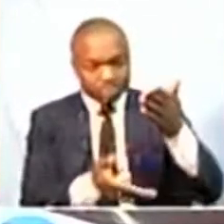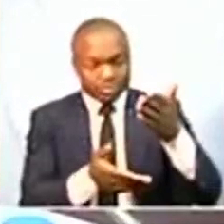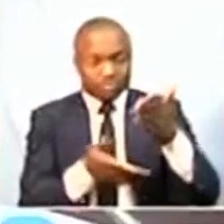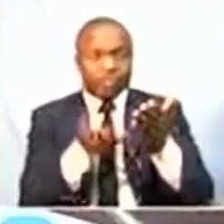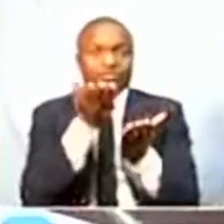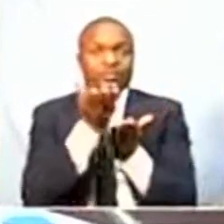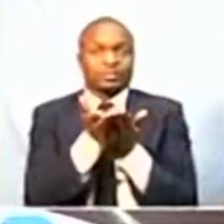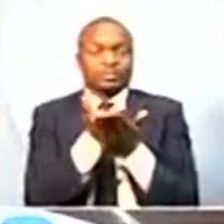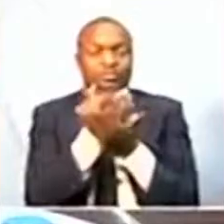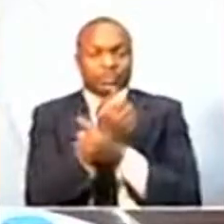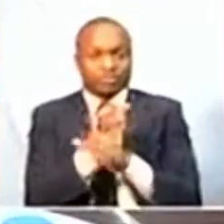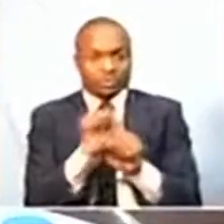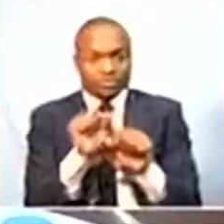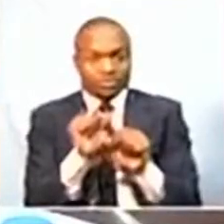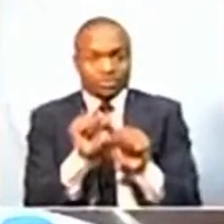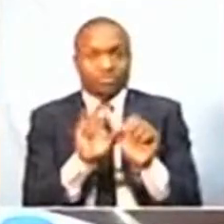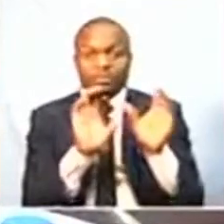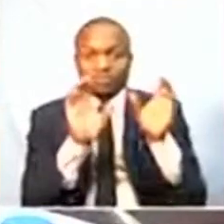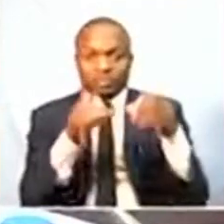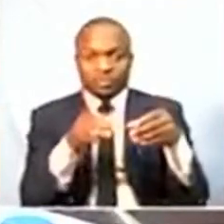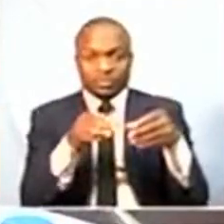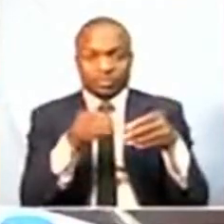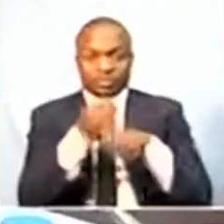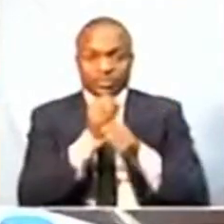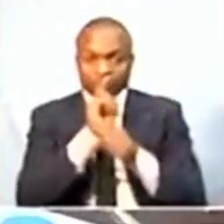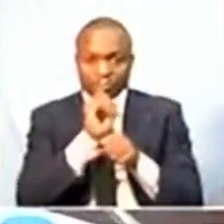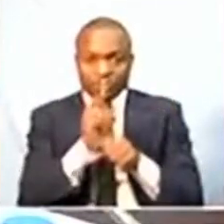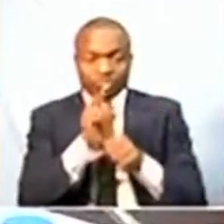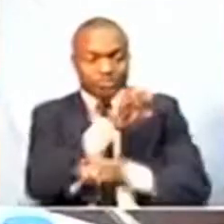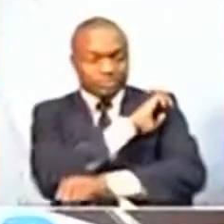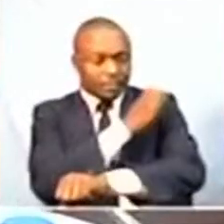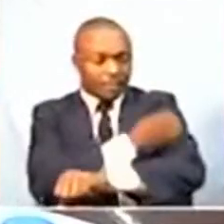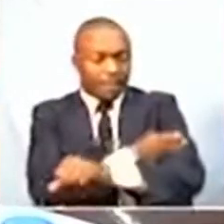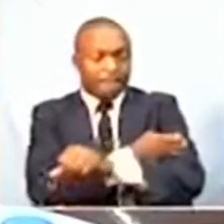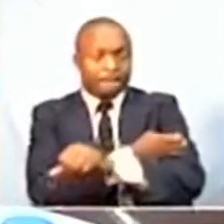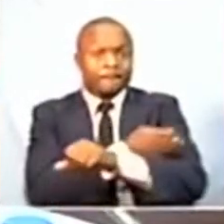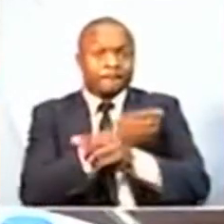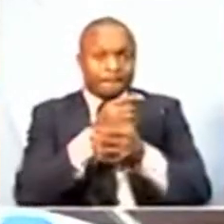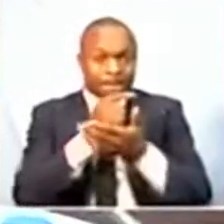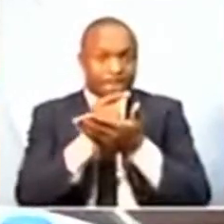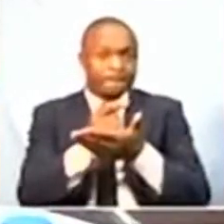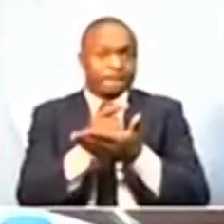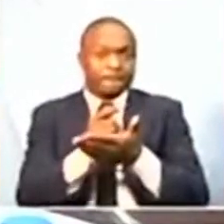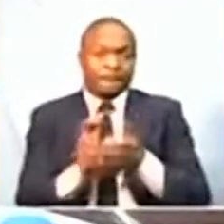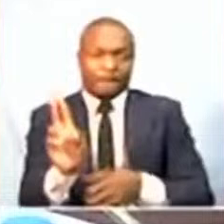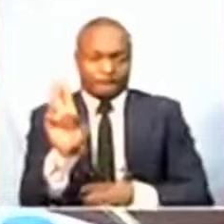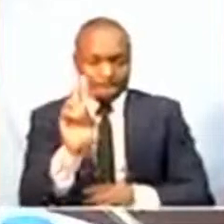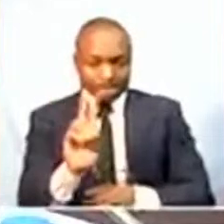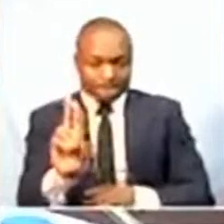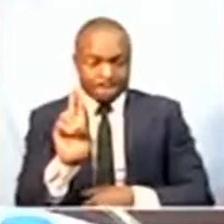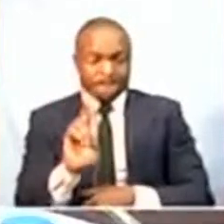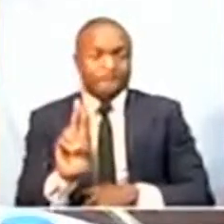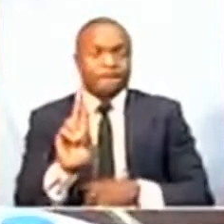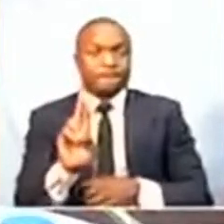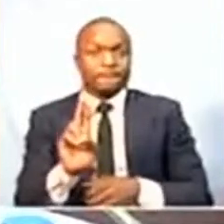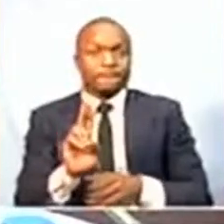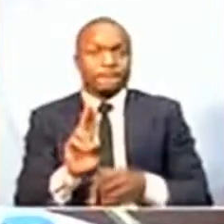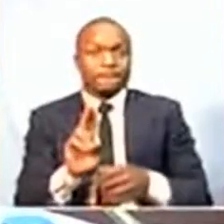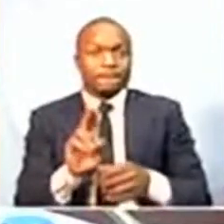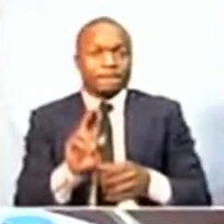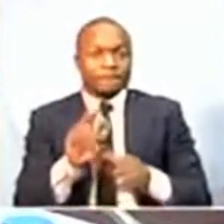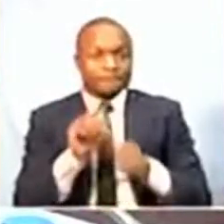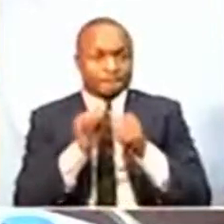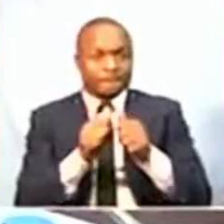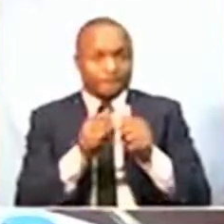Remedial measure, Chair, taken. Council is ensuring that empowerment grants are spent within the accounting period. Unspent